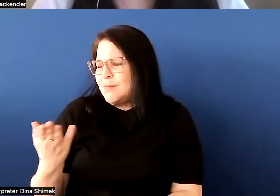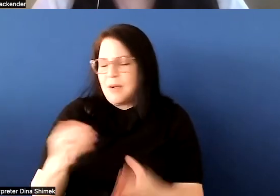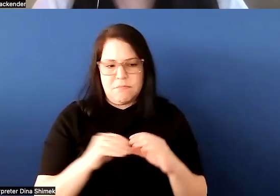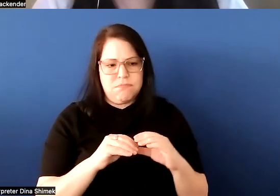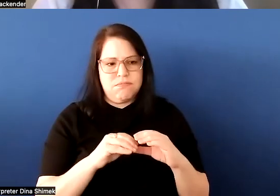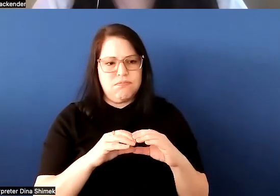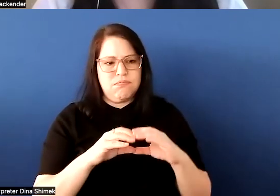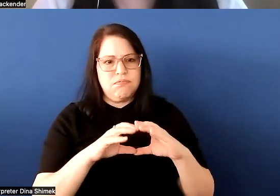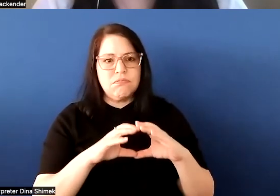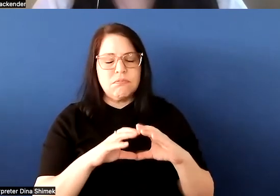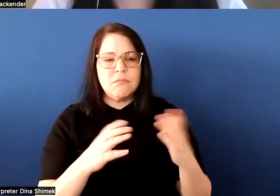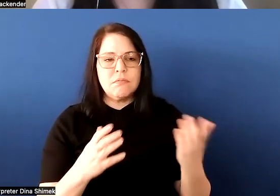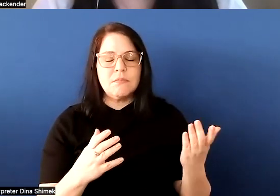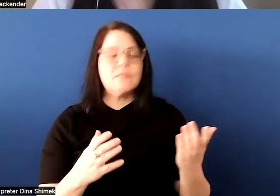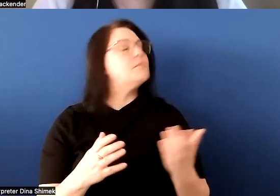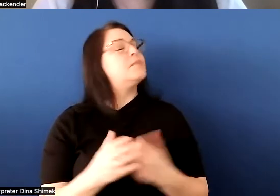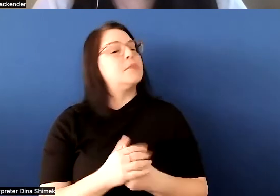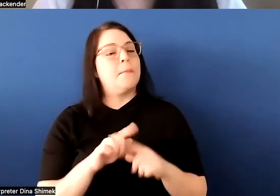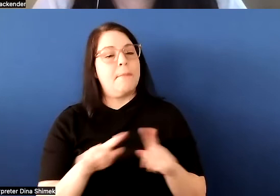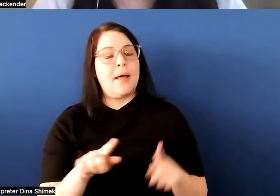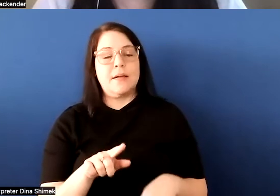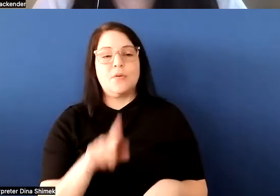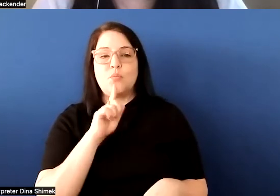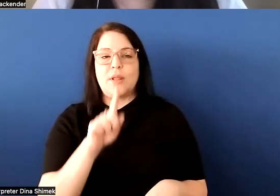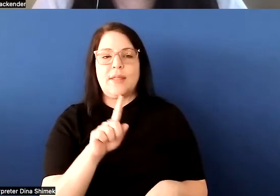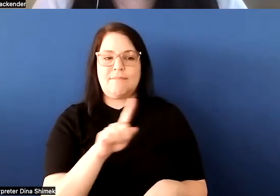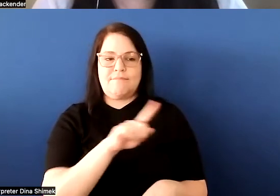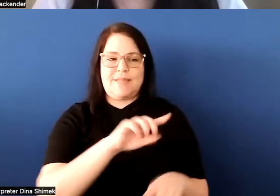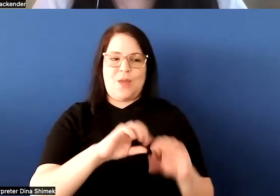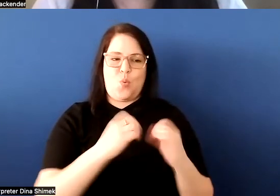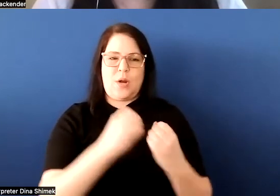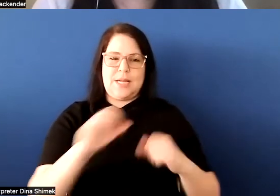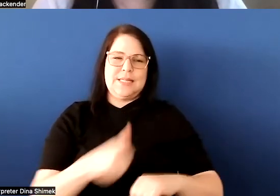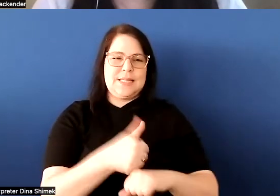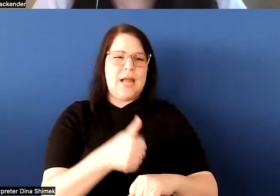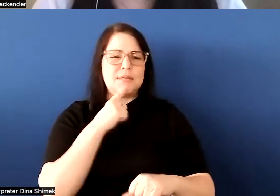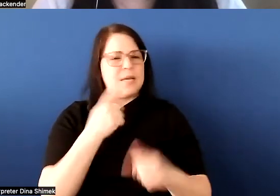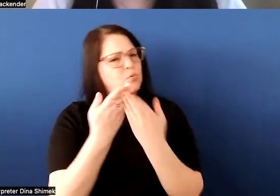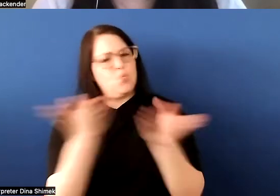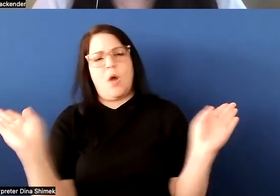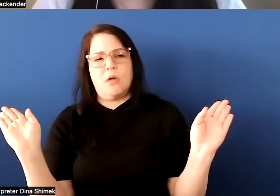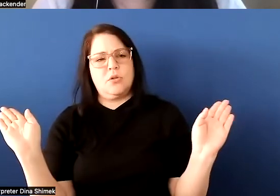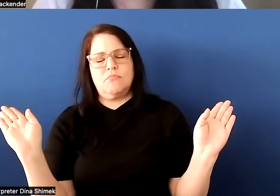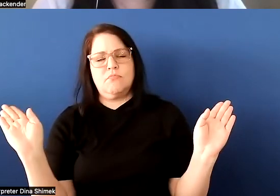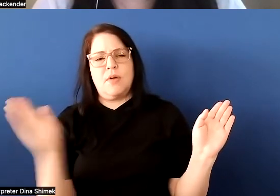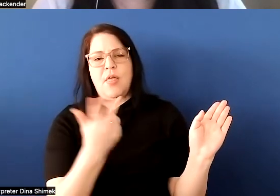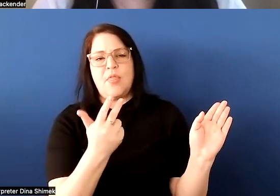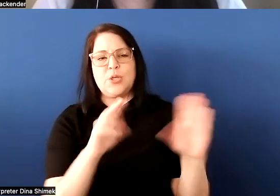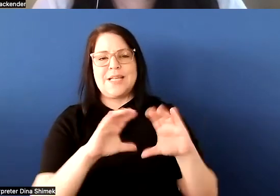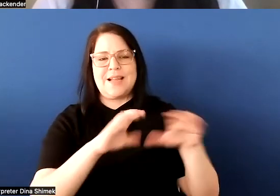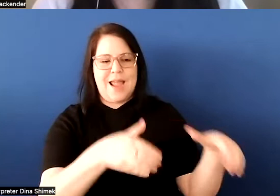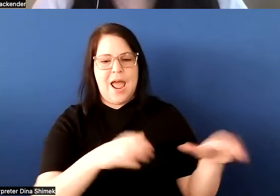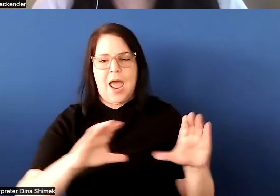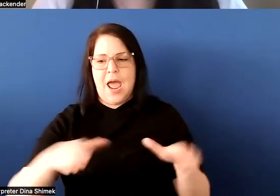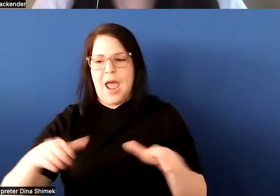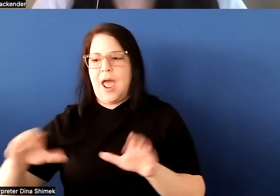And the unique thing is that the Treasury really made this broad, and they even said, we're going to give you 13 categories, but then